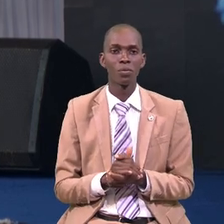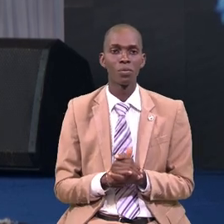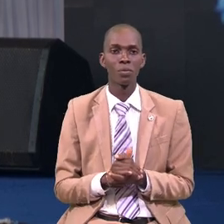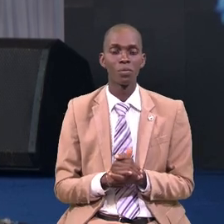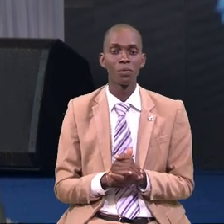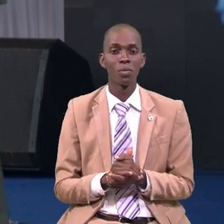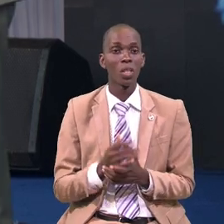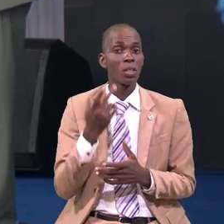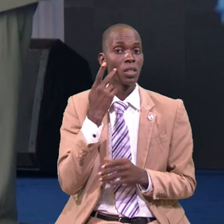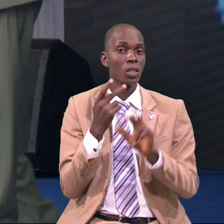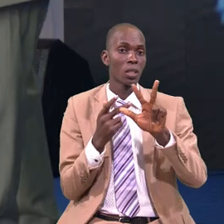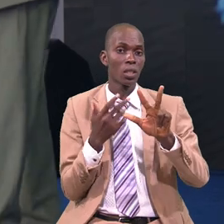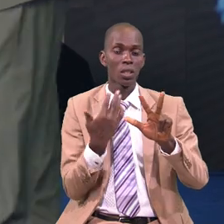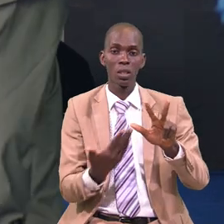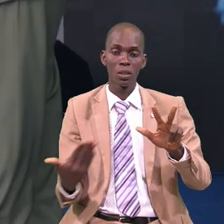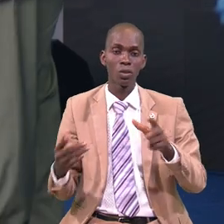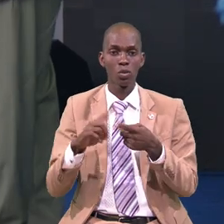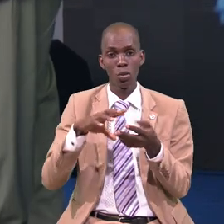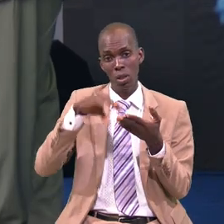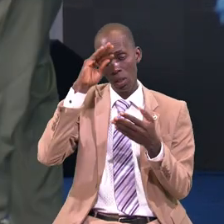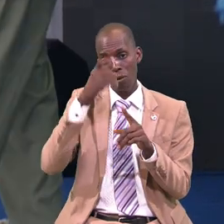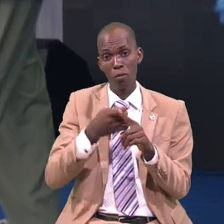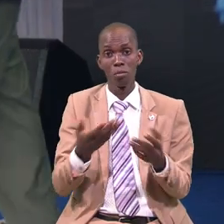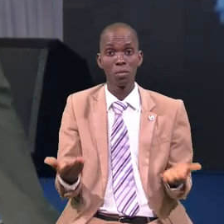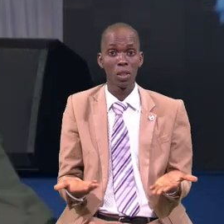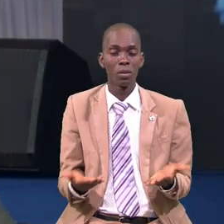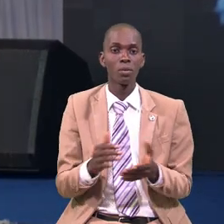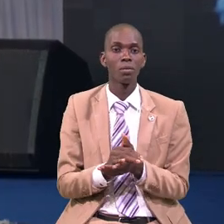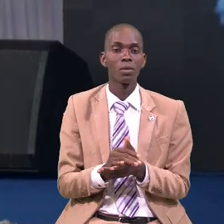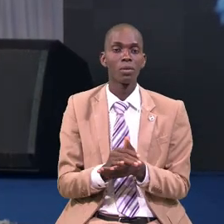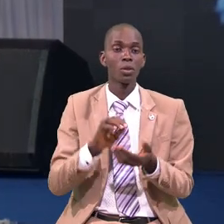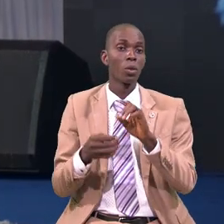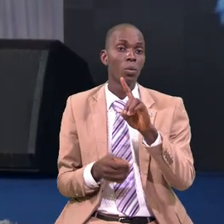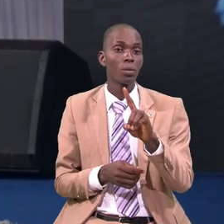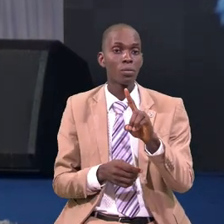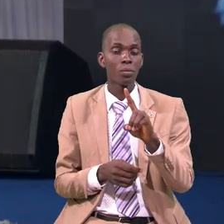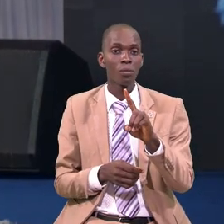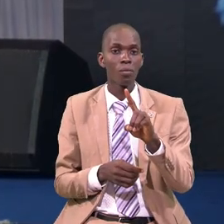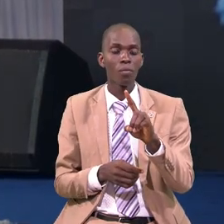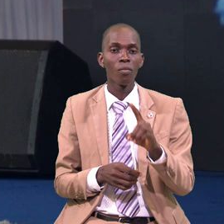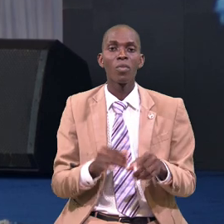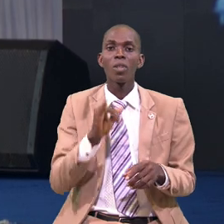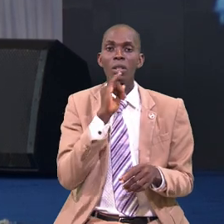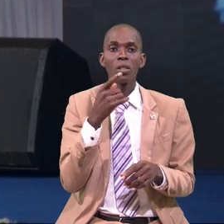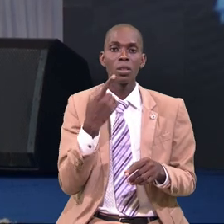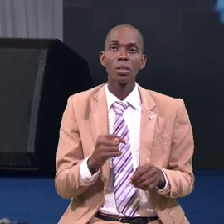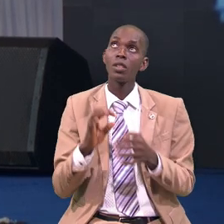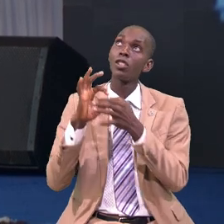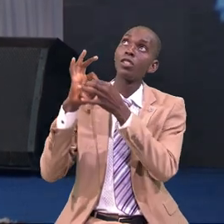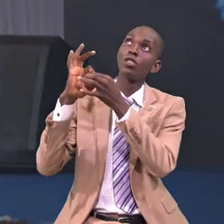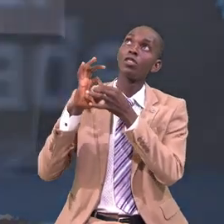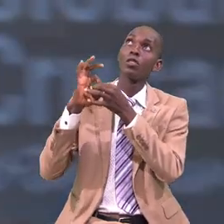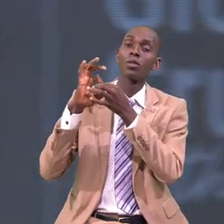Look at three things we're looking at here. And number one is reconciliation and